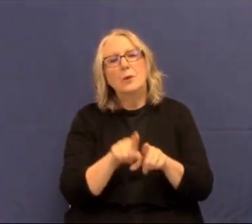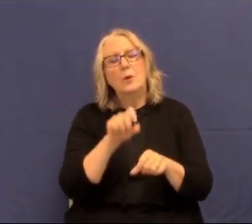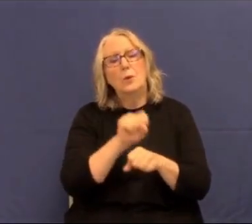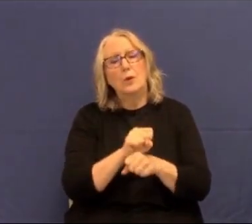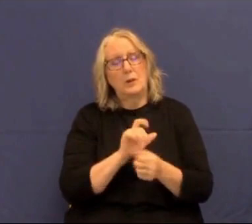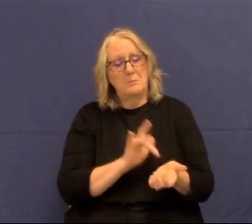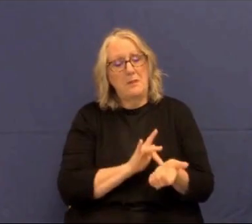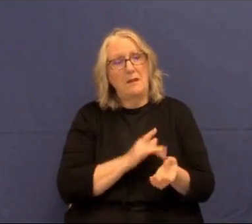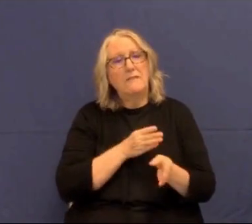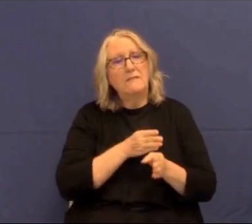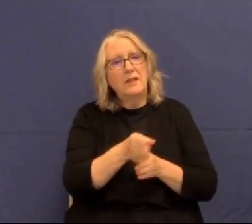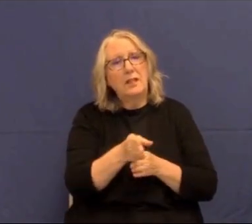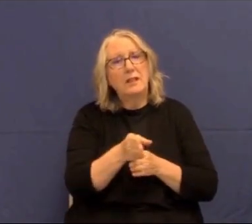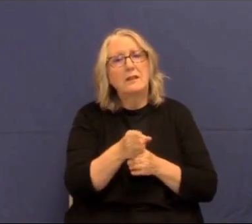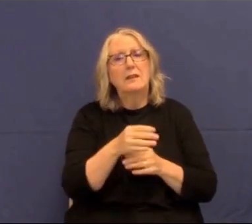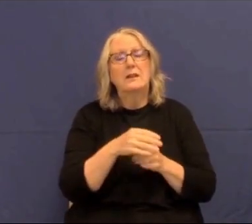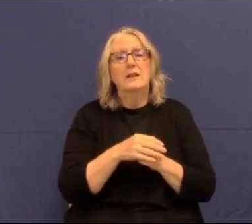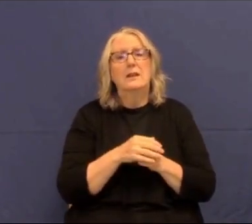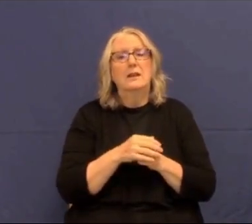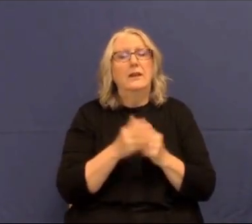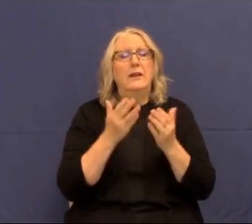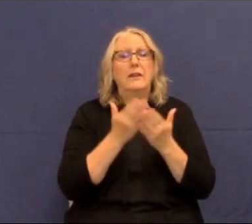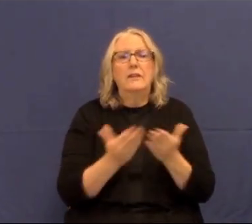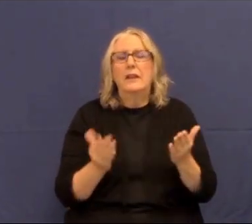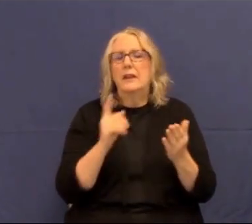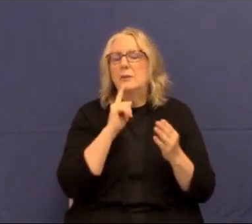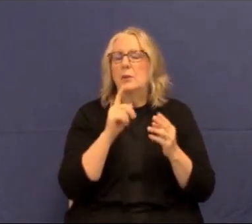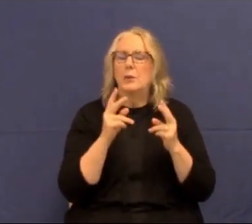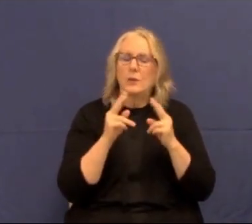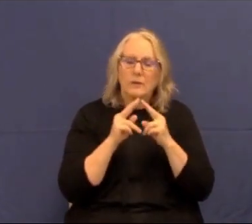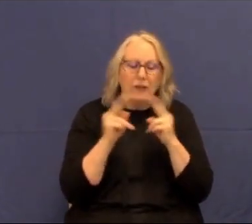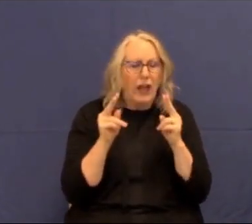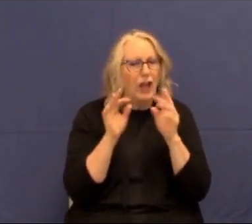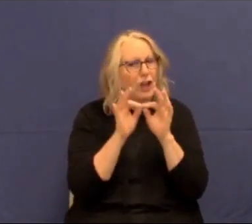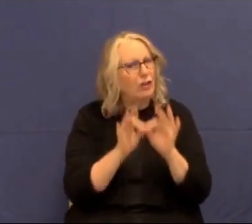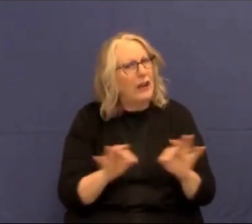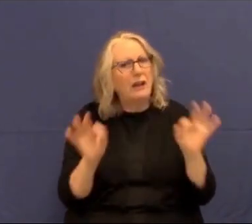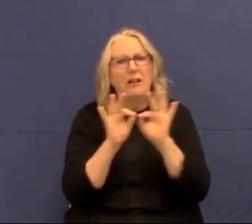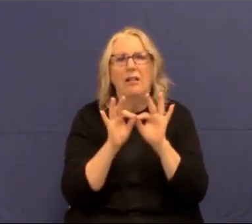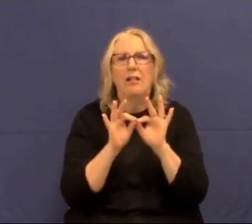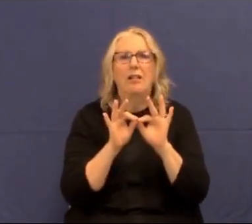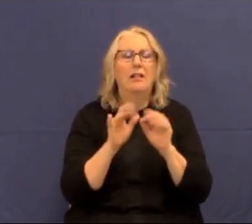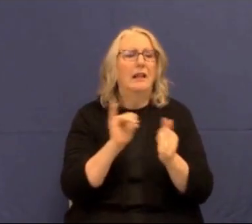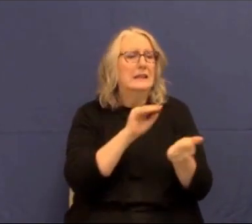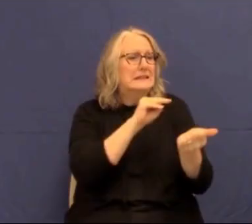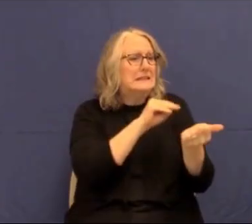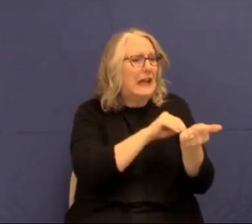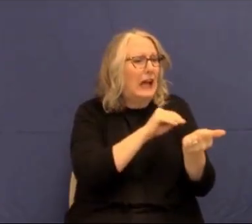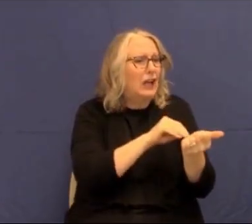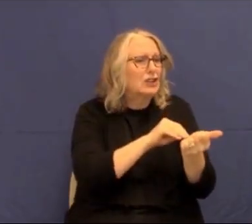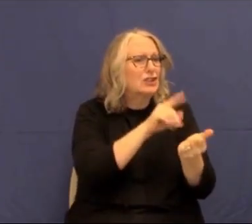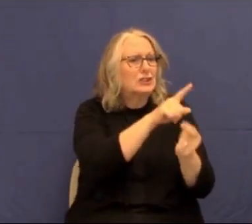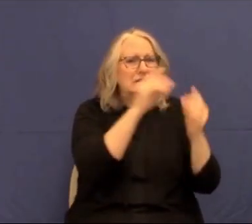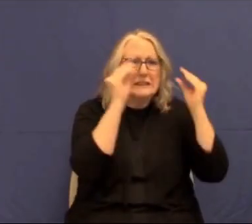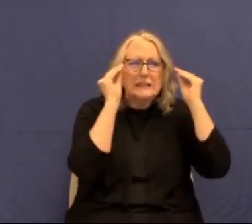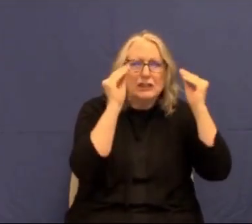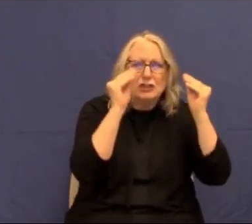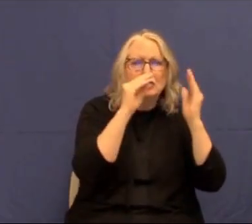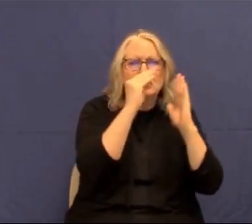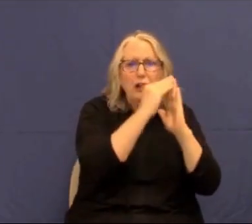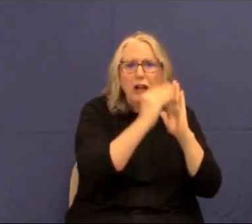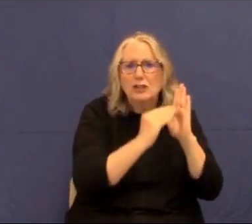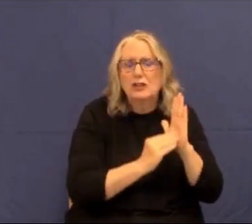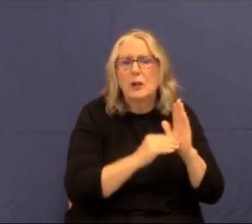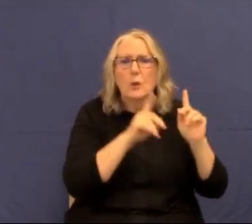And also working in the medical field, where things are like super critical. You're talking about like physician orders, you're talking about